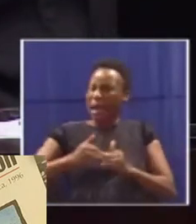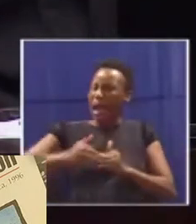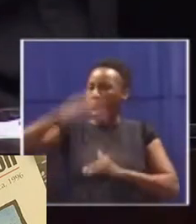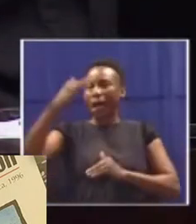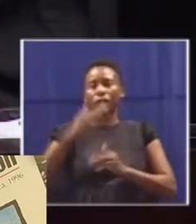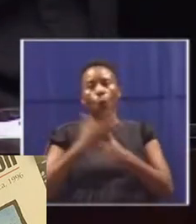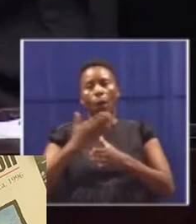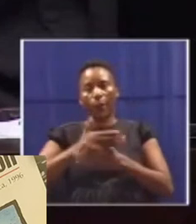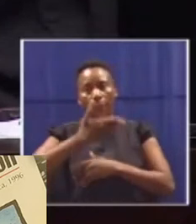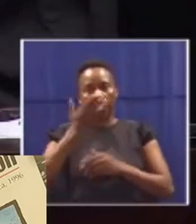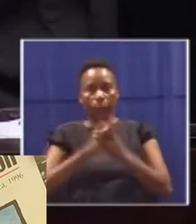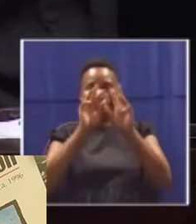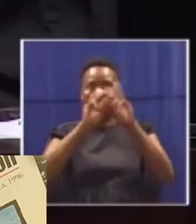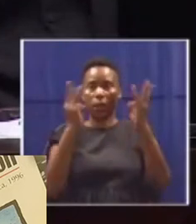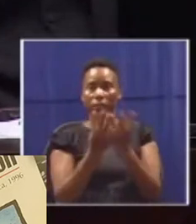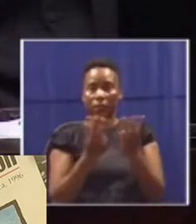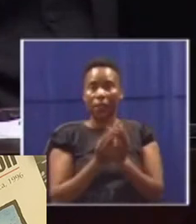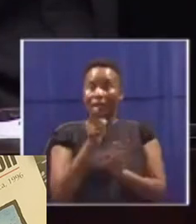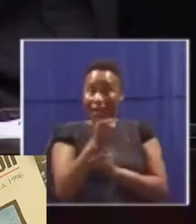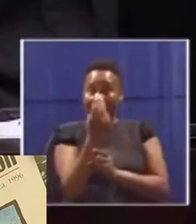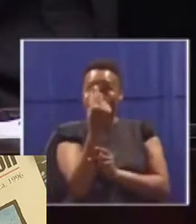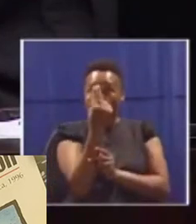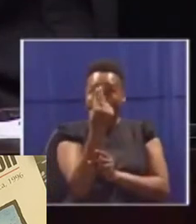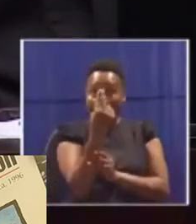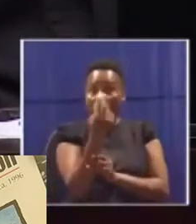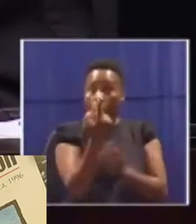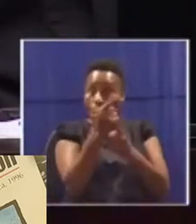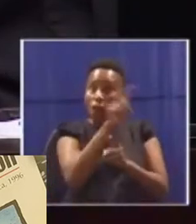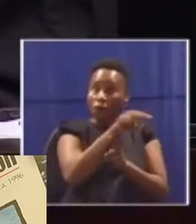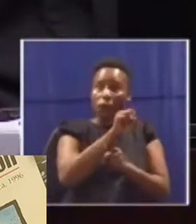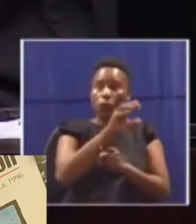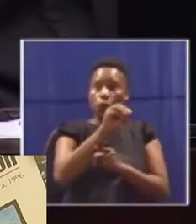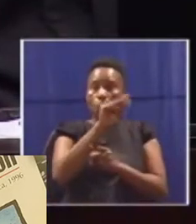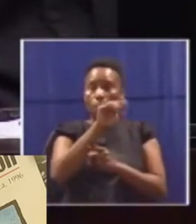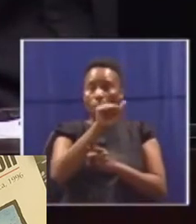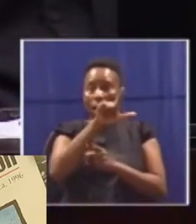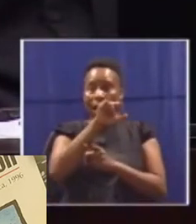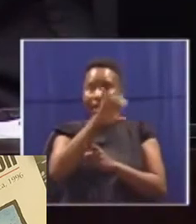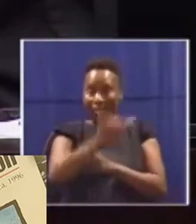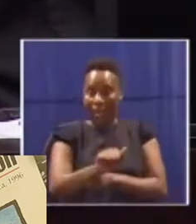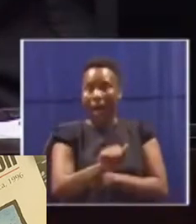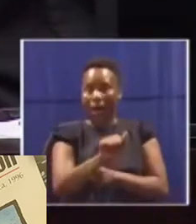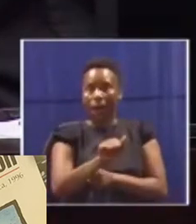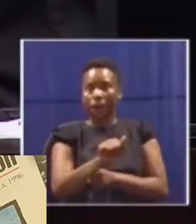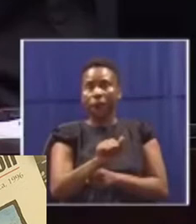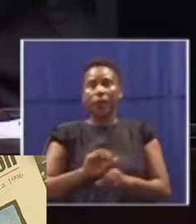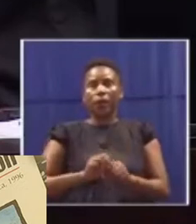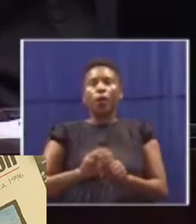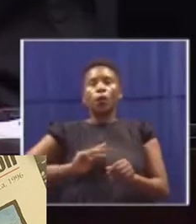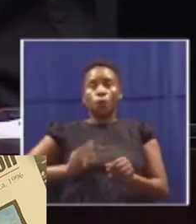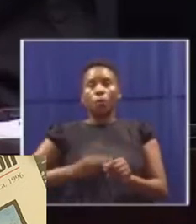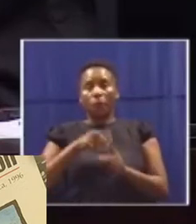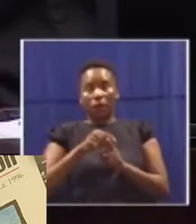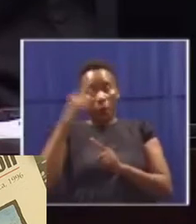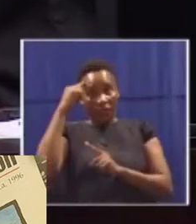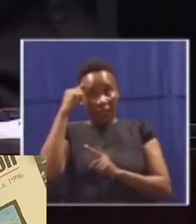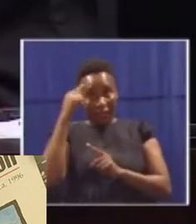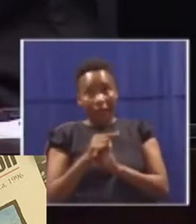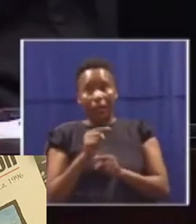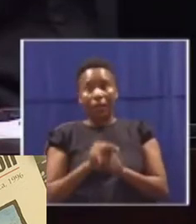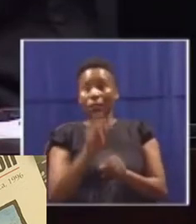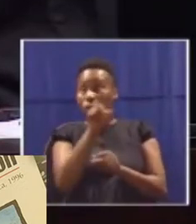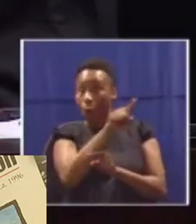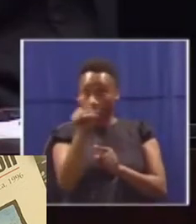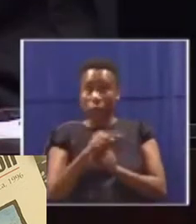in the world, which is twice that of Somalia, a war-torn country. You expressed your sympathy with women in war-torn